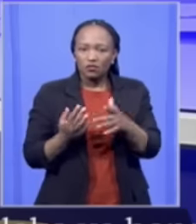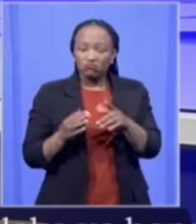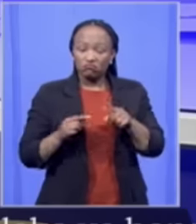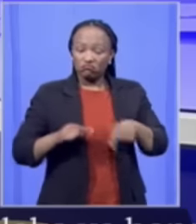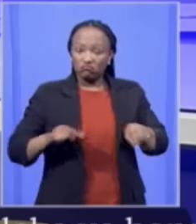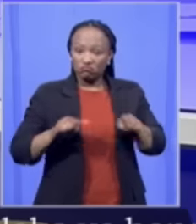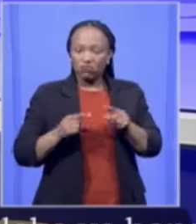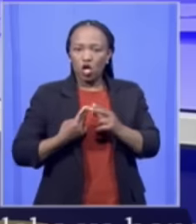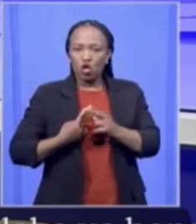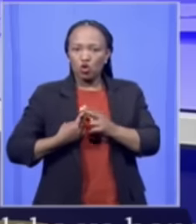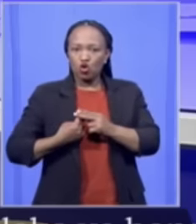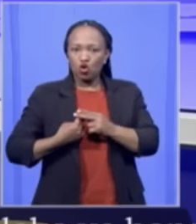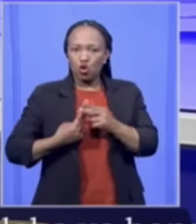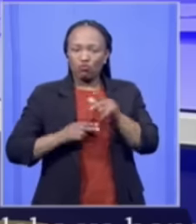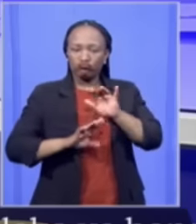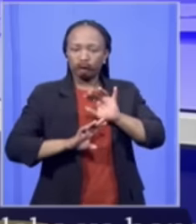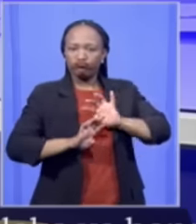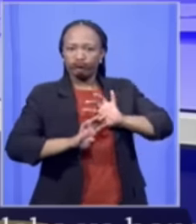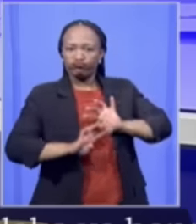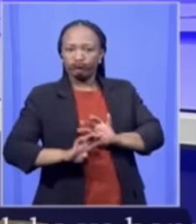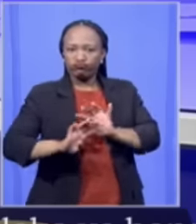mapodisi Bosetšhaba Fani Masemola.